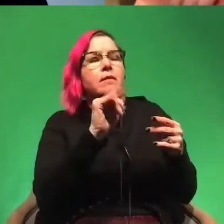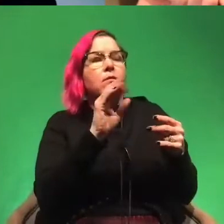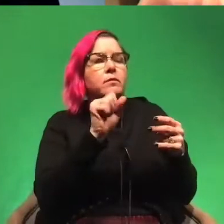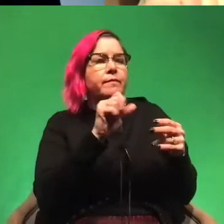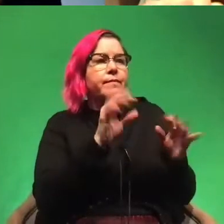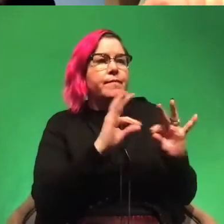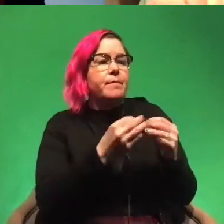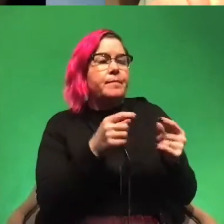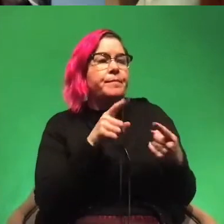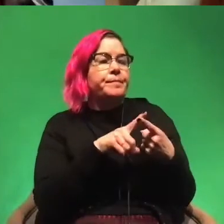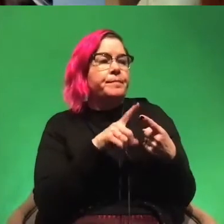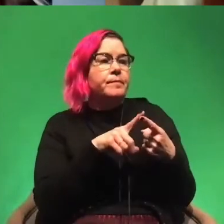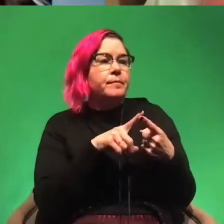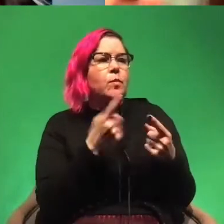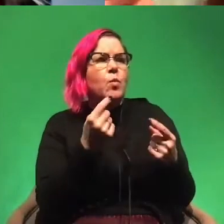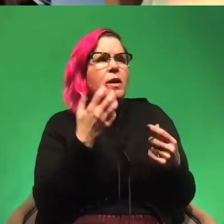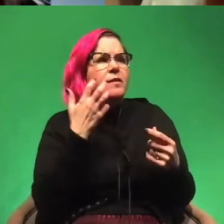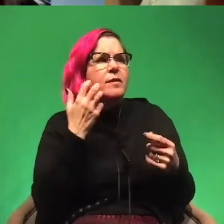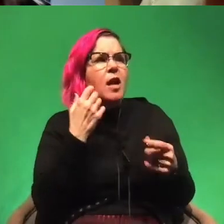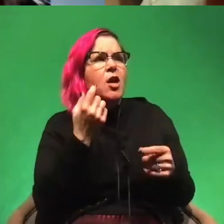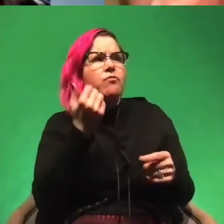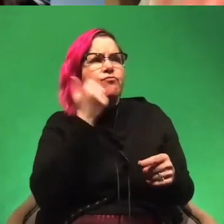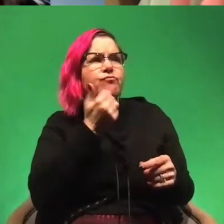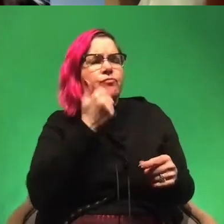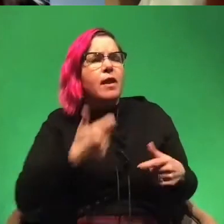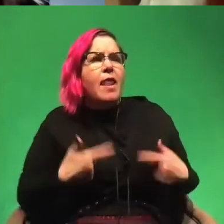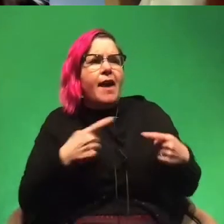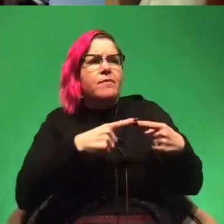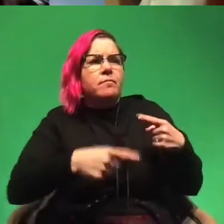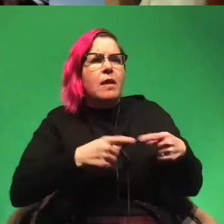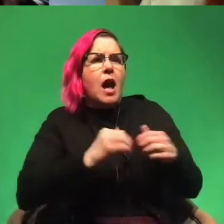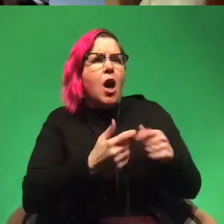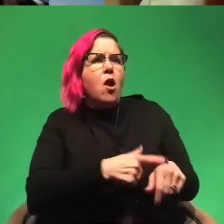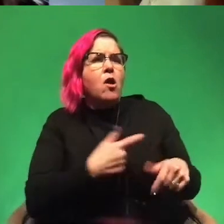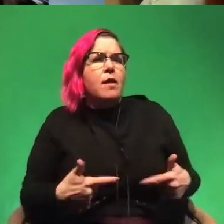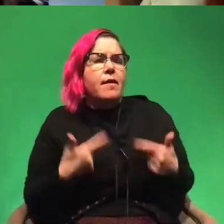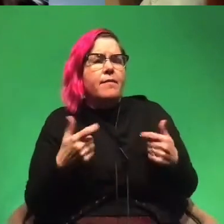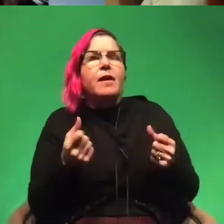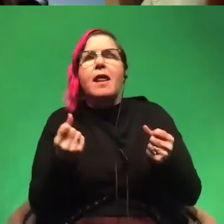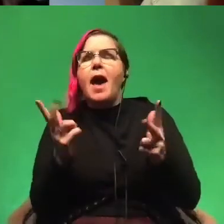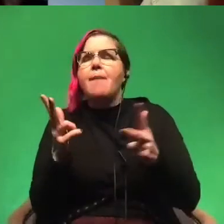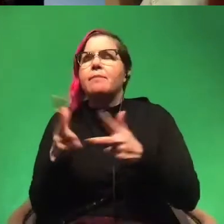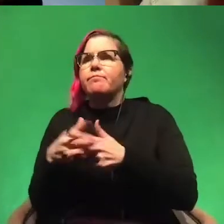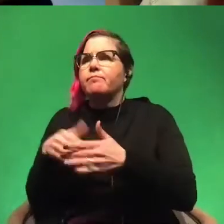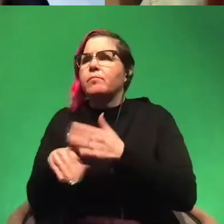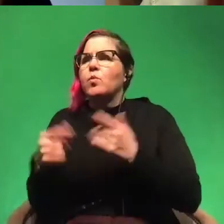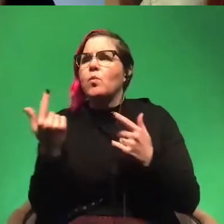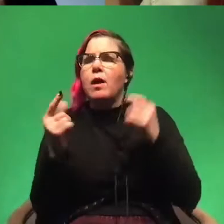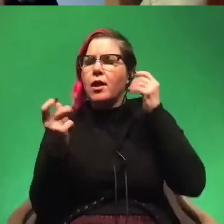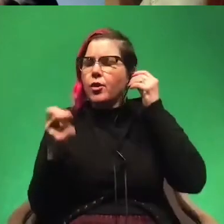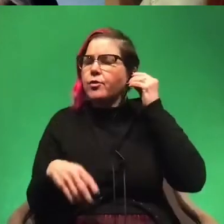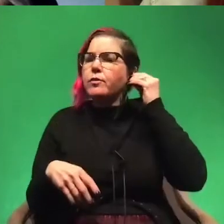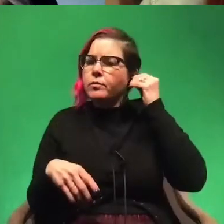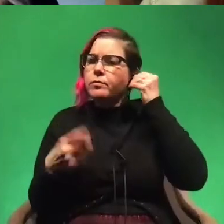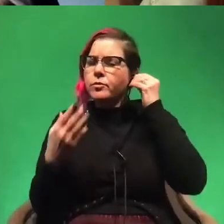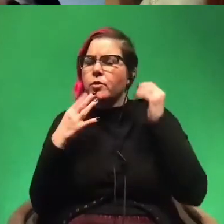being, what is a tiger's normal lifespan and about how many cubs come in a litter? Those are good questions. So